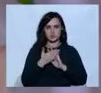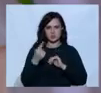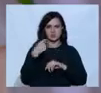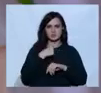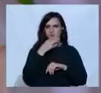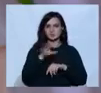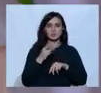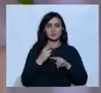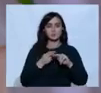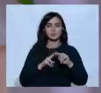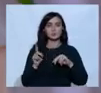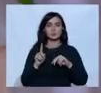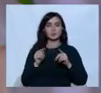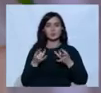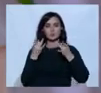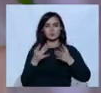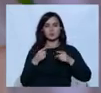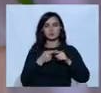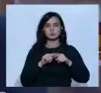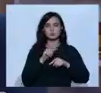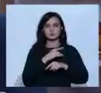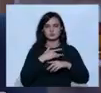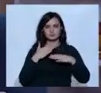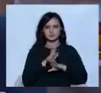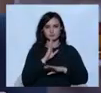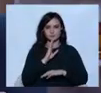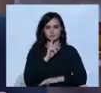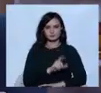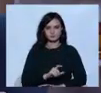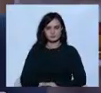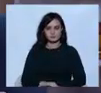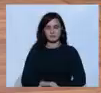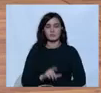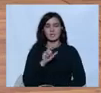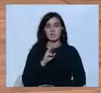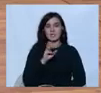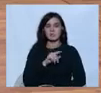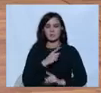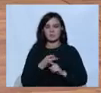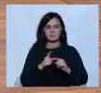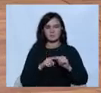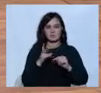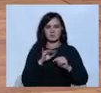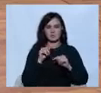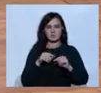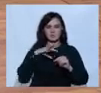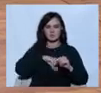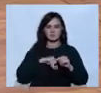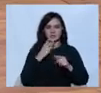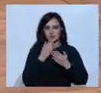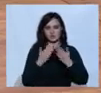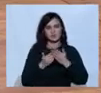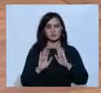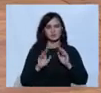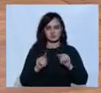which contains a picture of her. She already loves Bassanio and wants him to choose the correct box, but